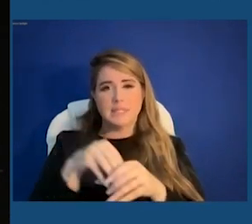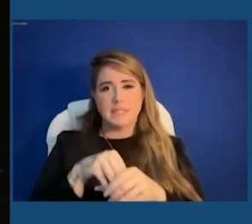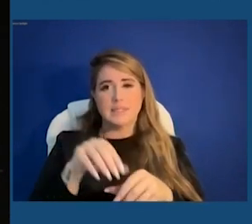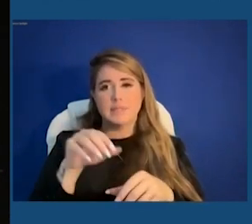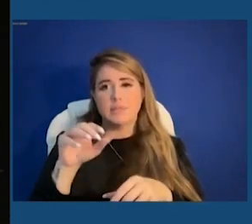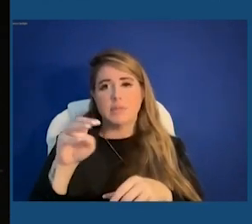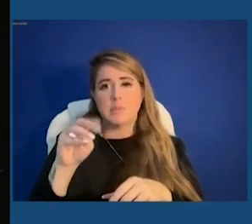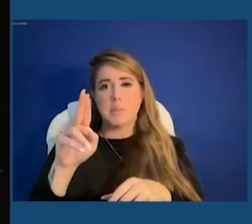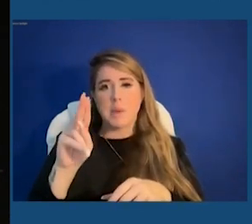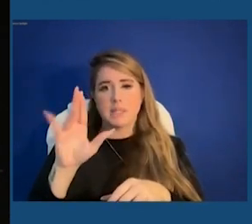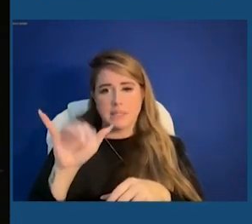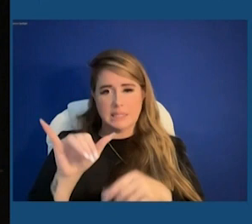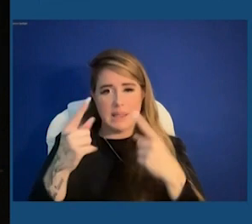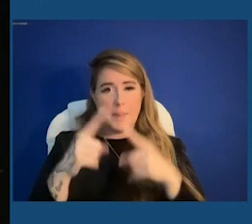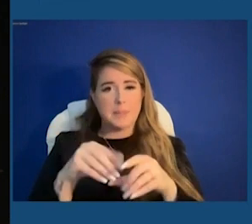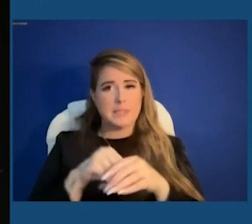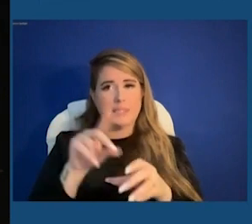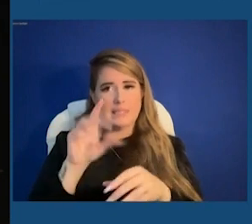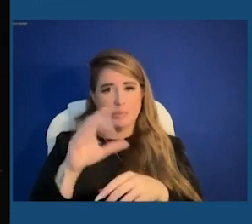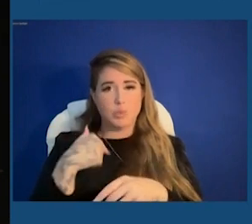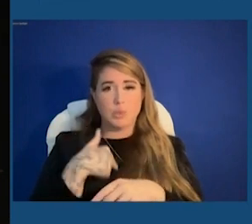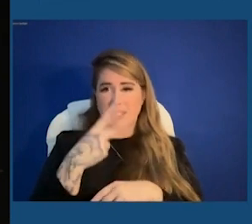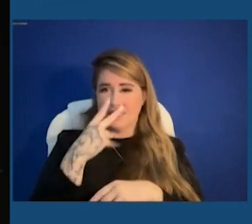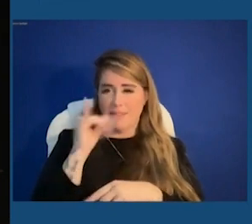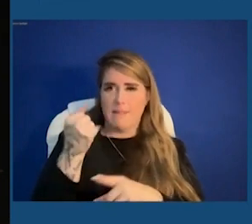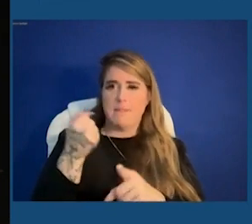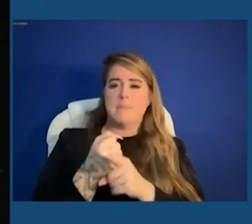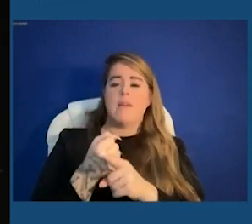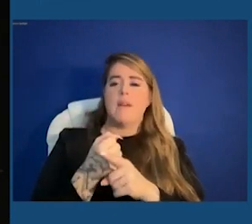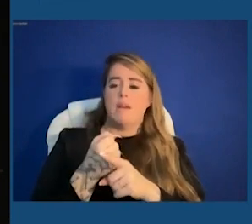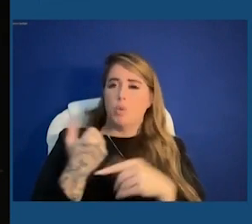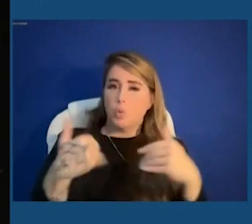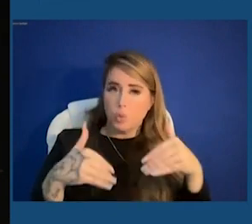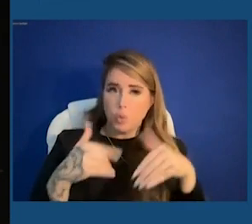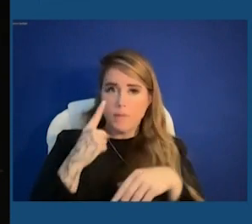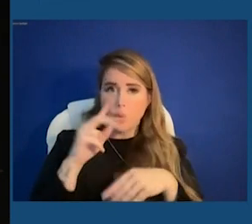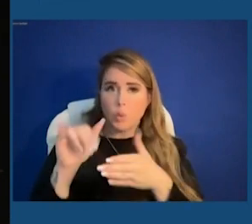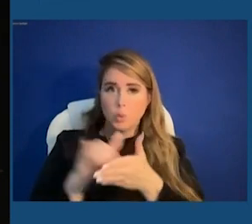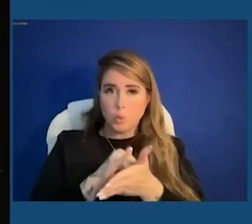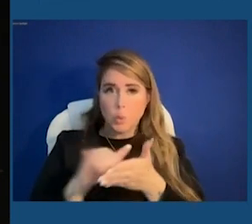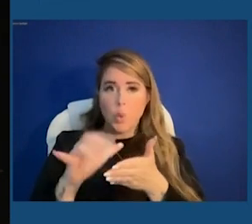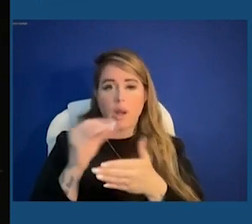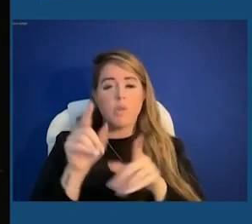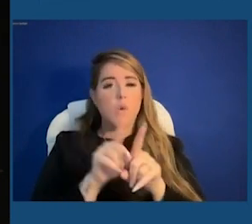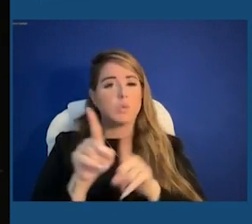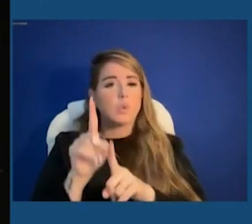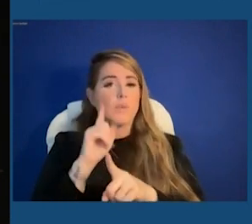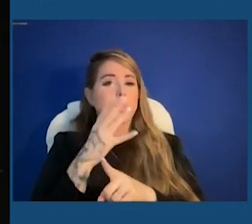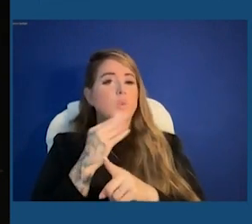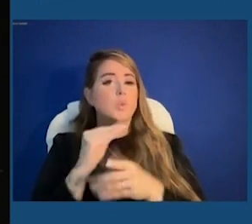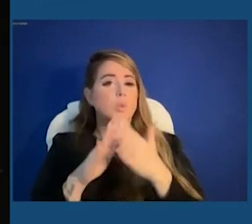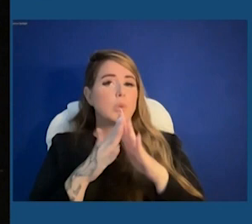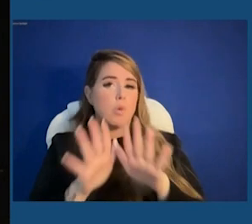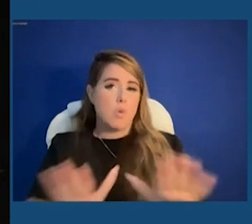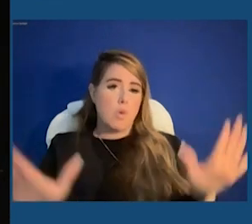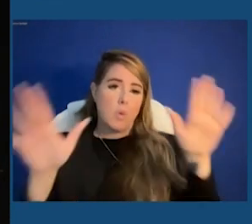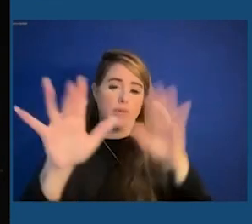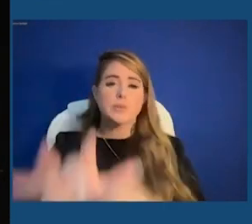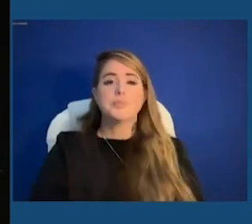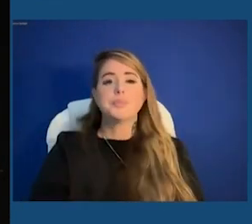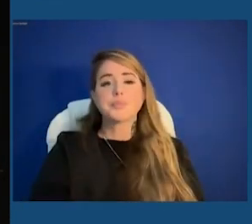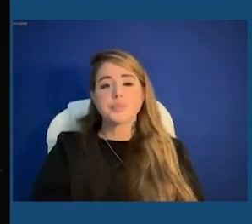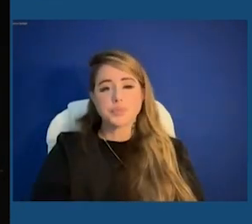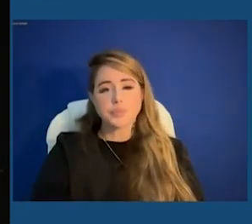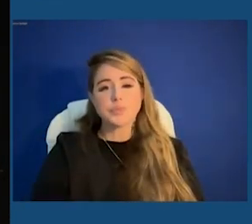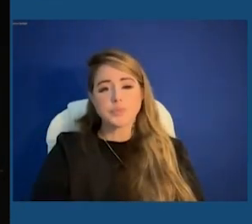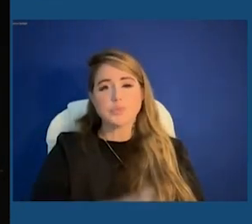in December, and saw the impact that that incident had on New York, but also across Jewish communities around the world, right? And then we came across